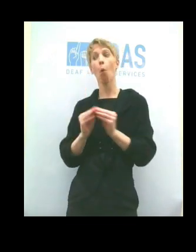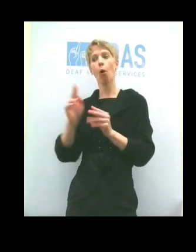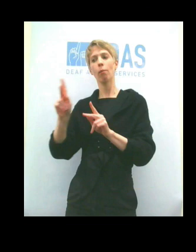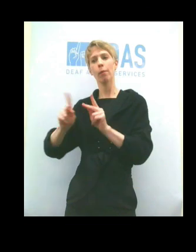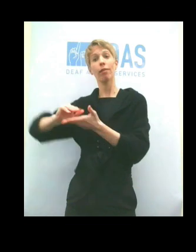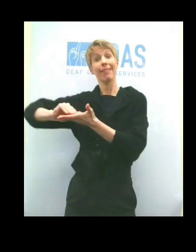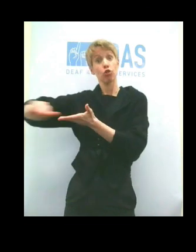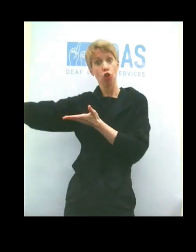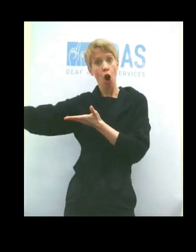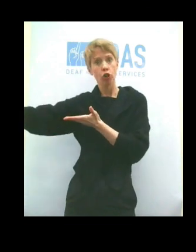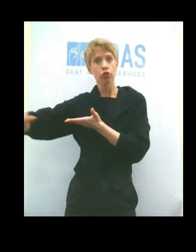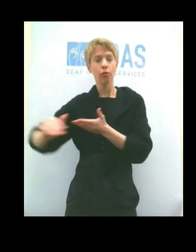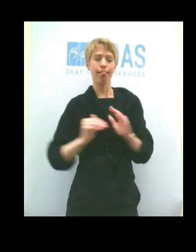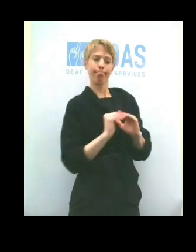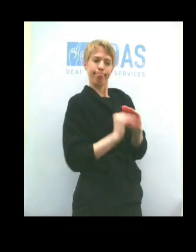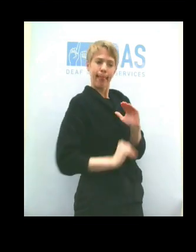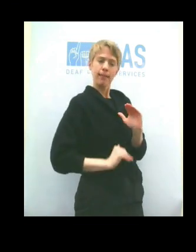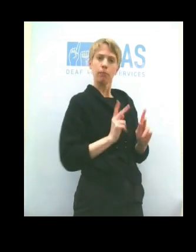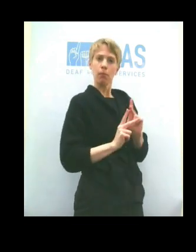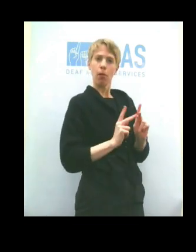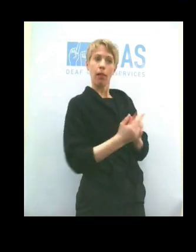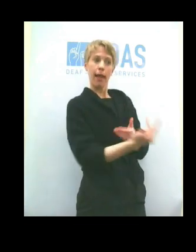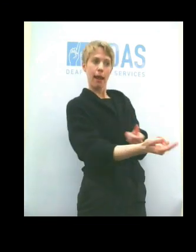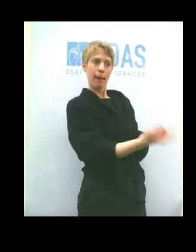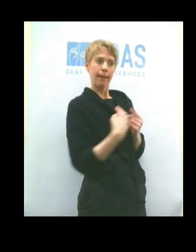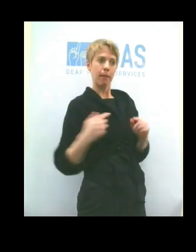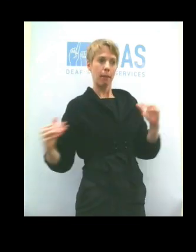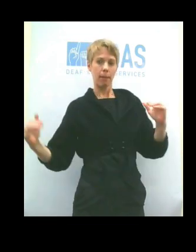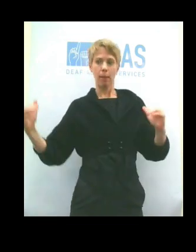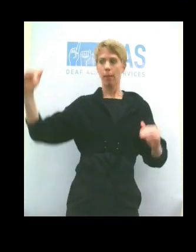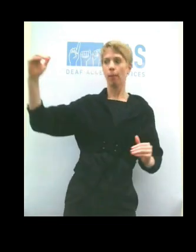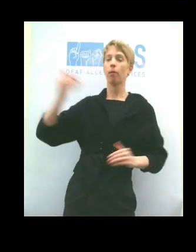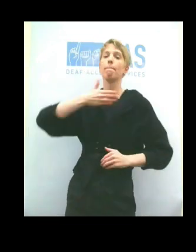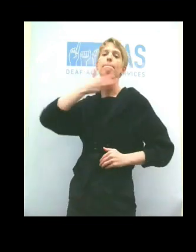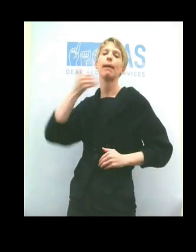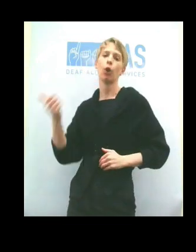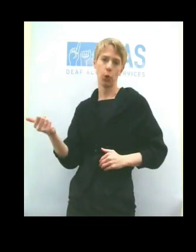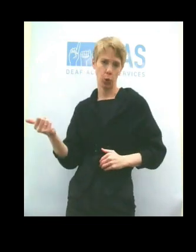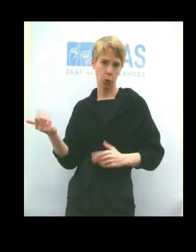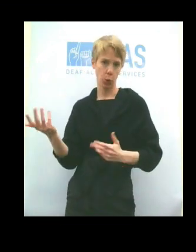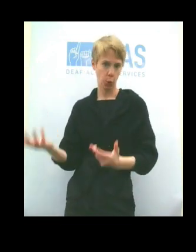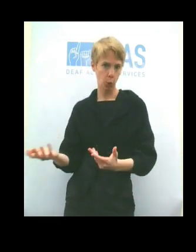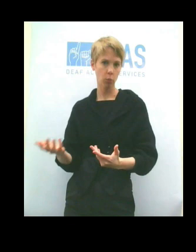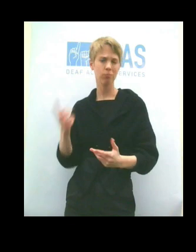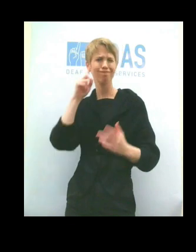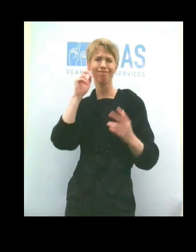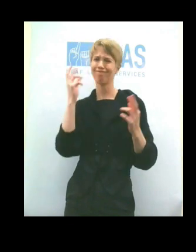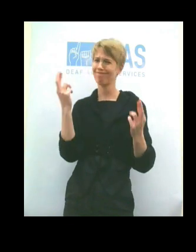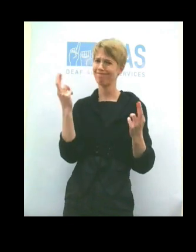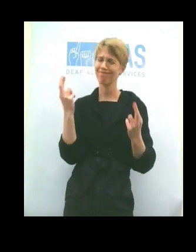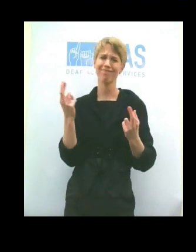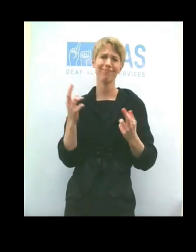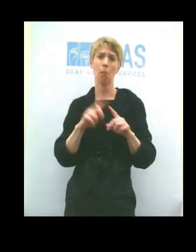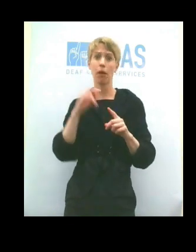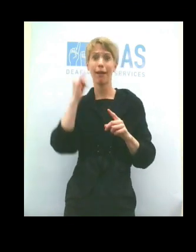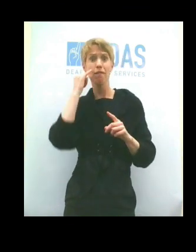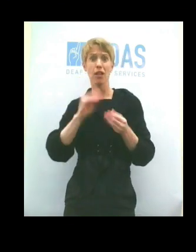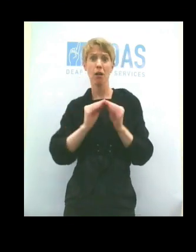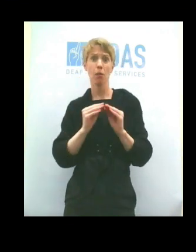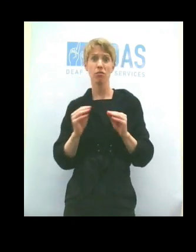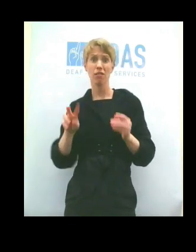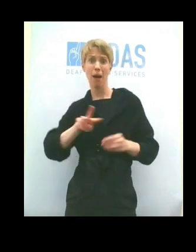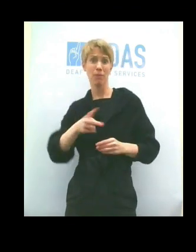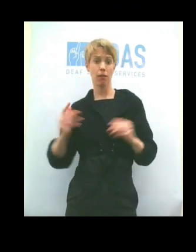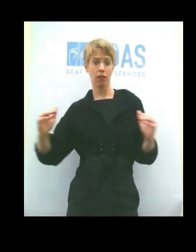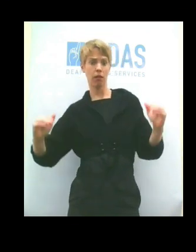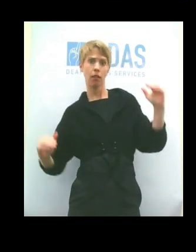admissions, we'll be in a much better position. But if there are days in which admissions exceed discharges, it's going to be tough for us to get out of the situation we're